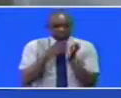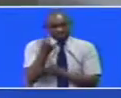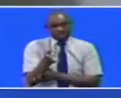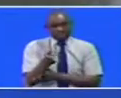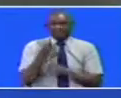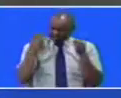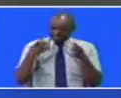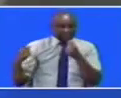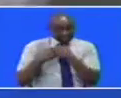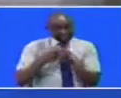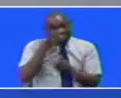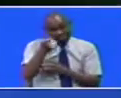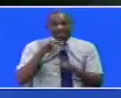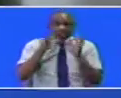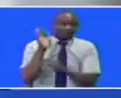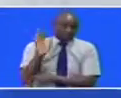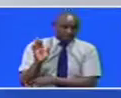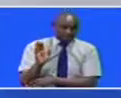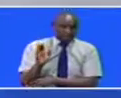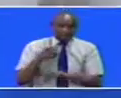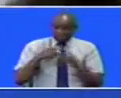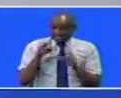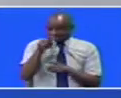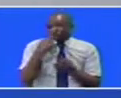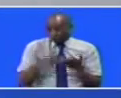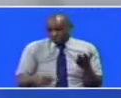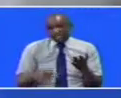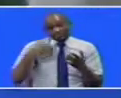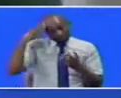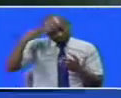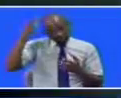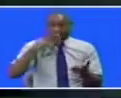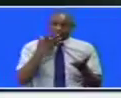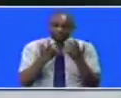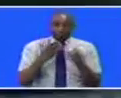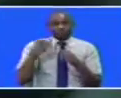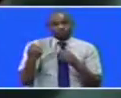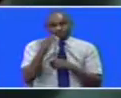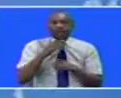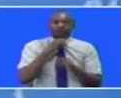many challenges ahead for the Fattouh family, but Fahed is putting his hope in the future of his children.